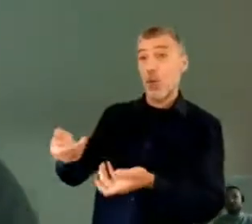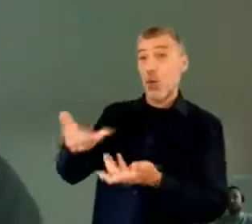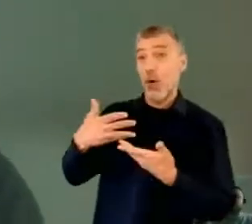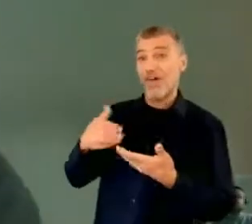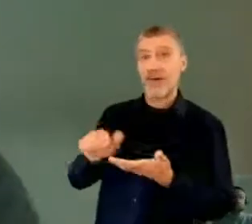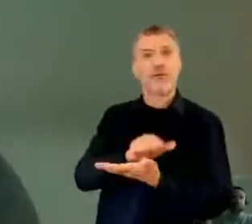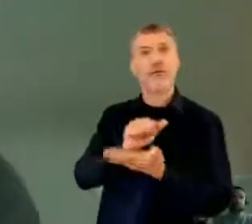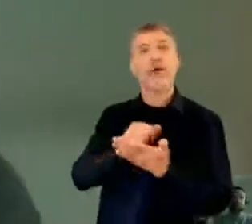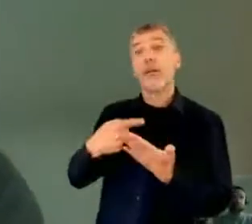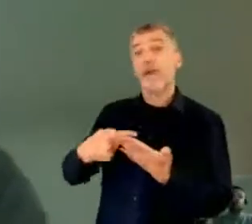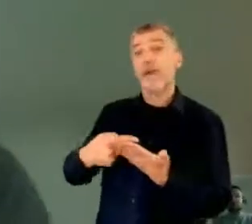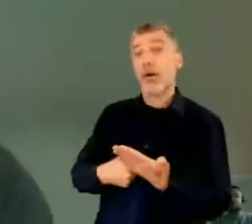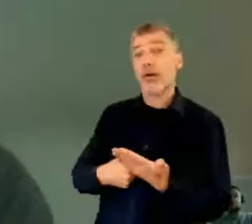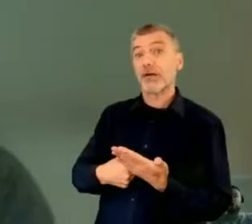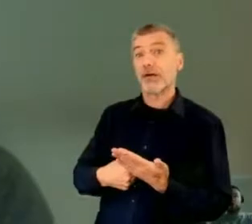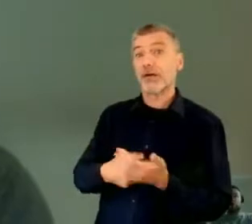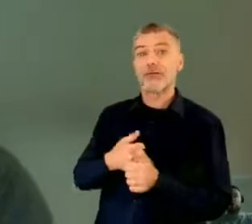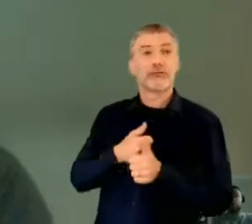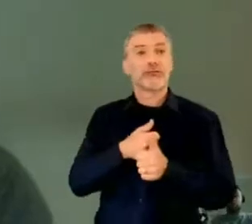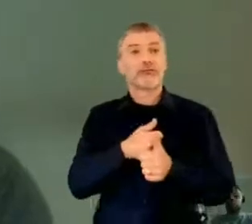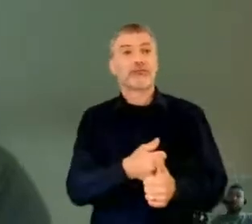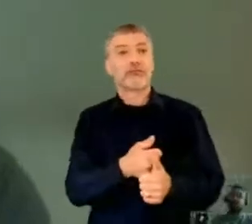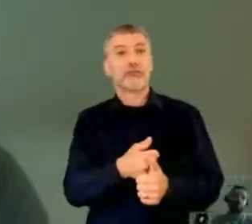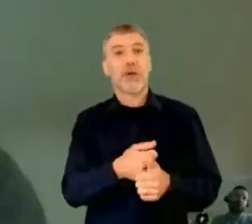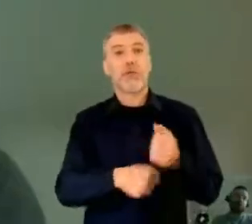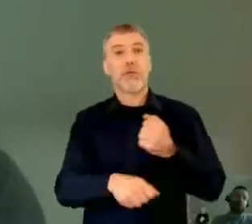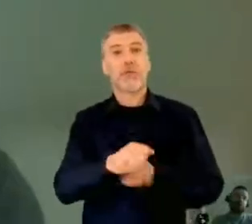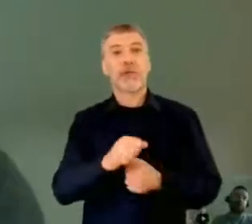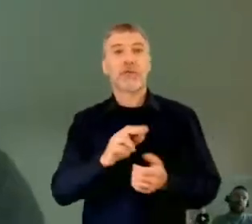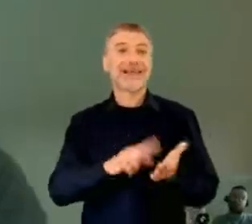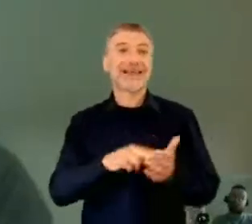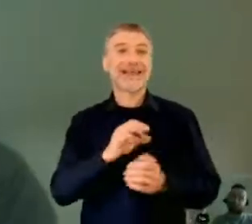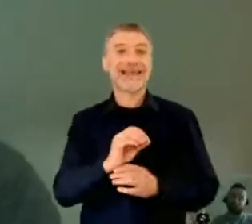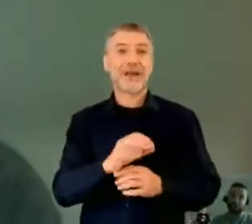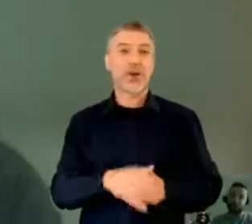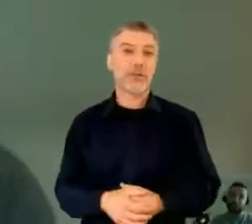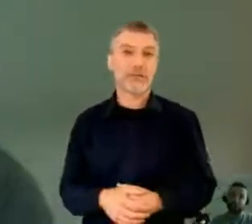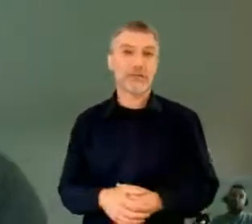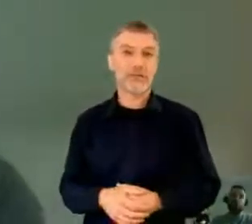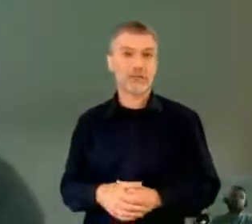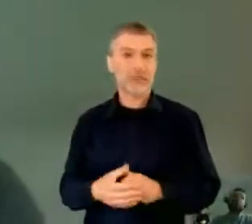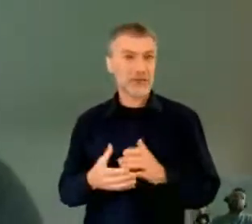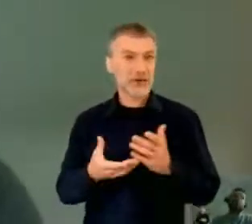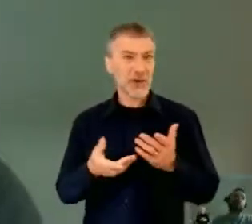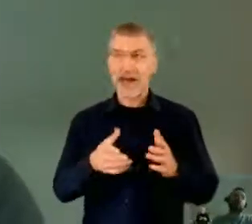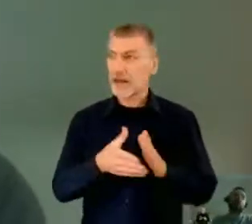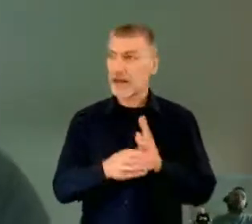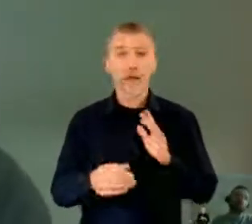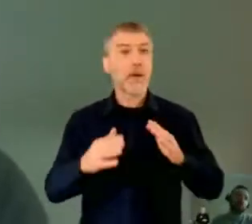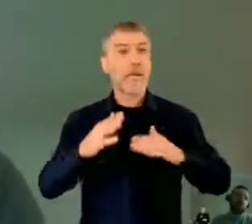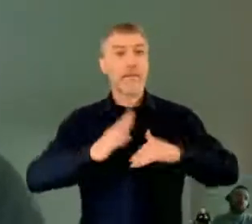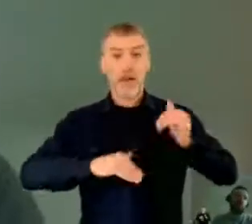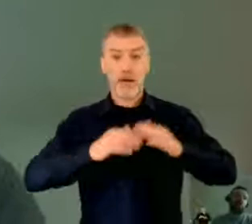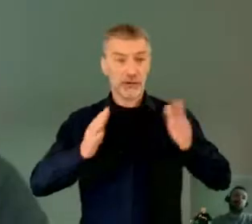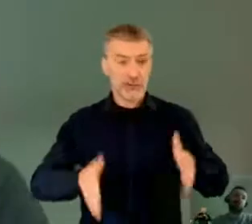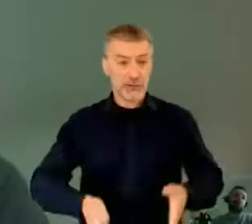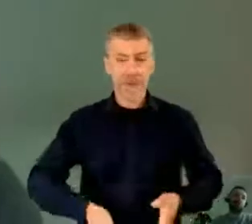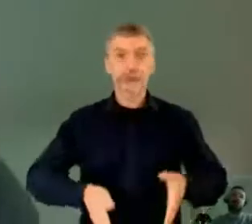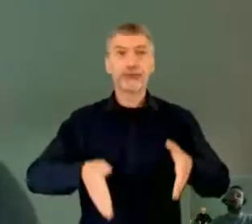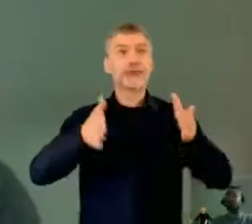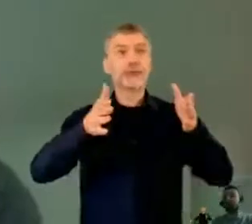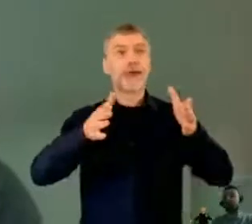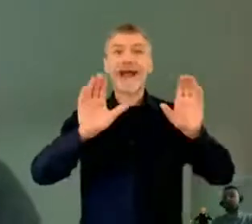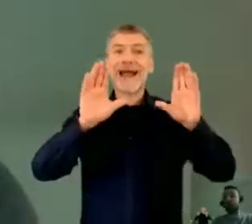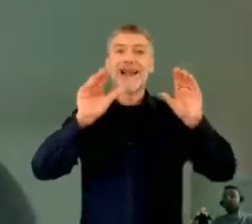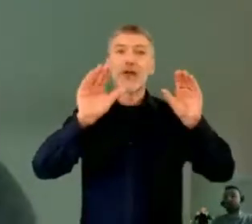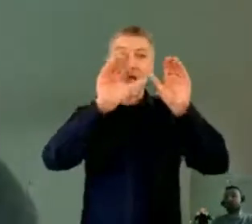zero. So as I said, making buildings more energy efficient, so basically improving the overall insulation of buildings to make them